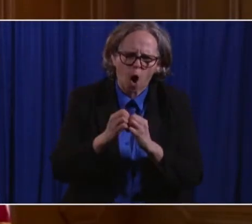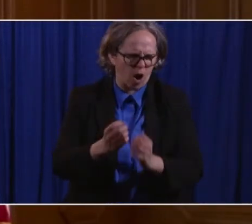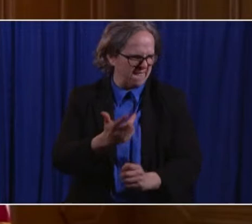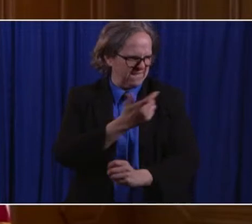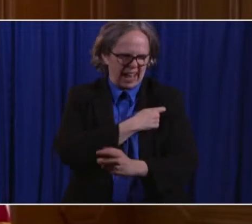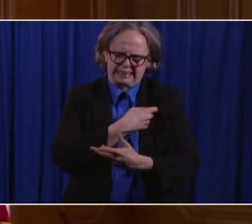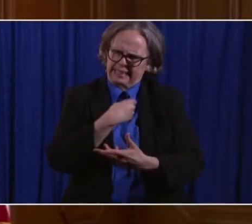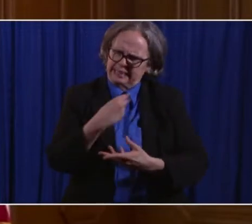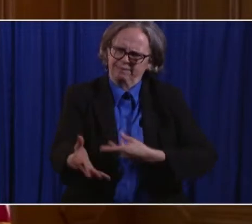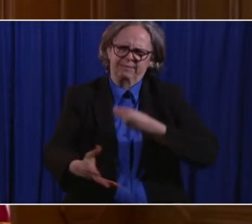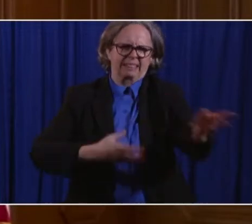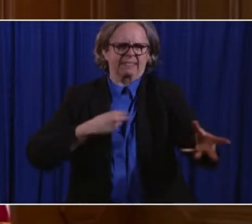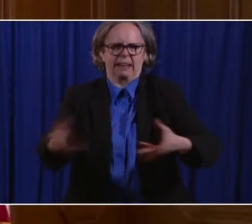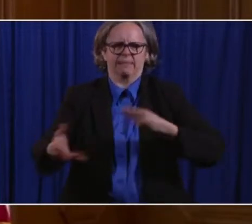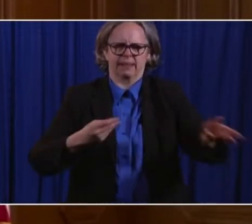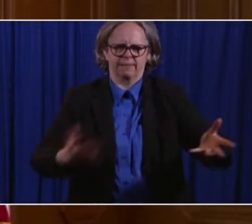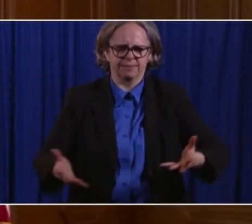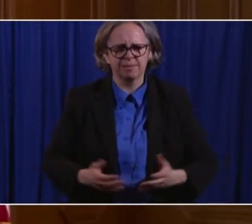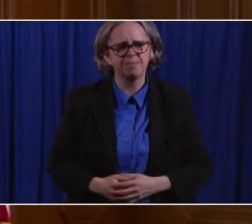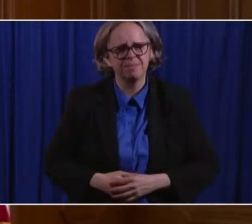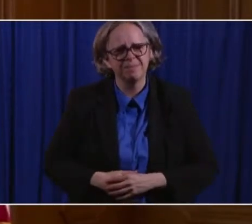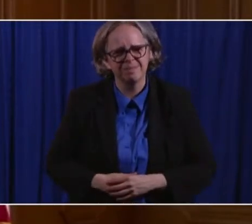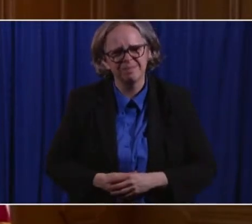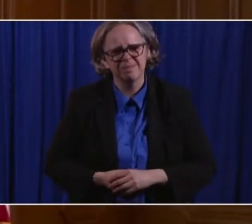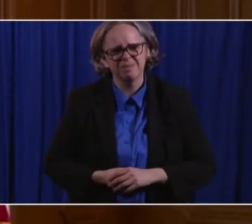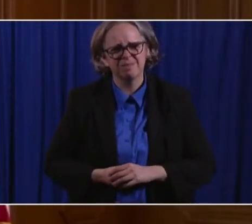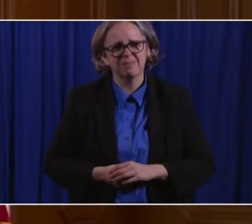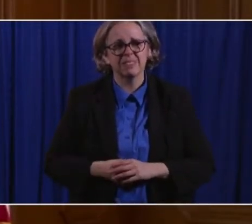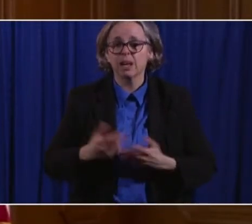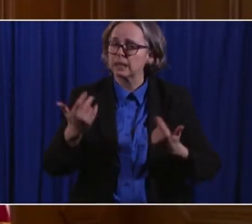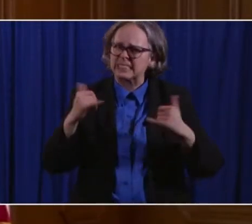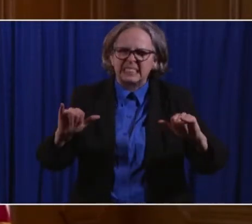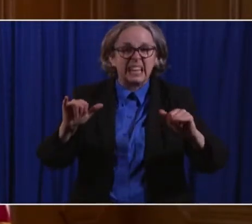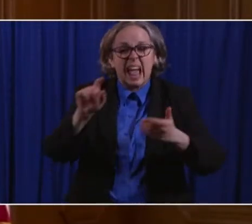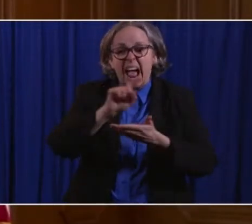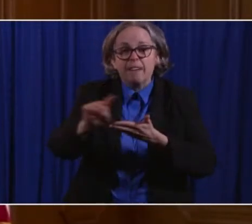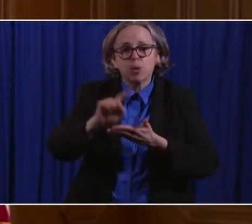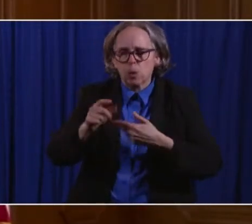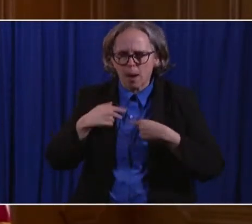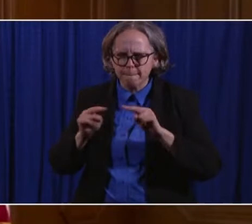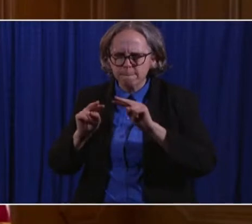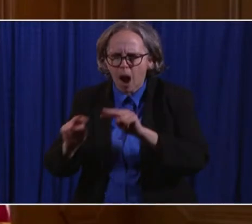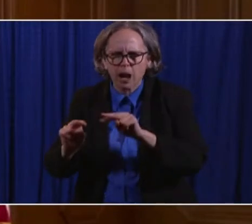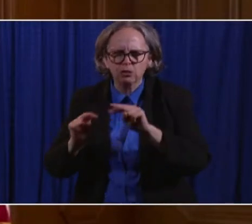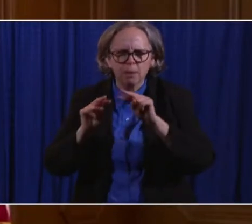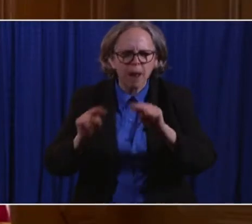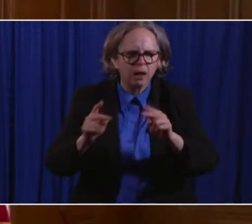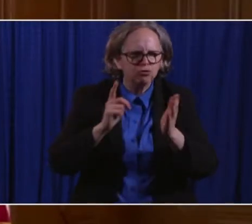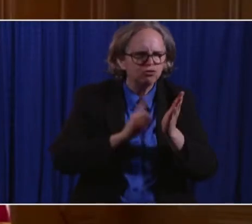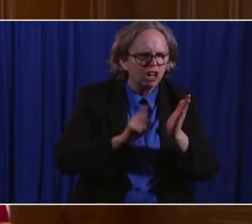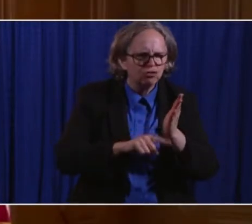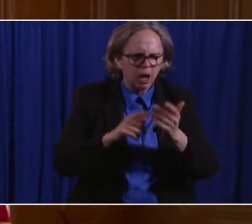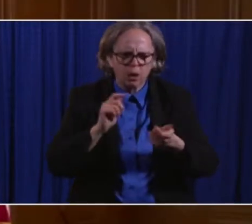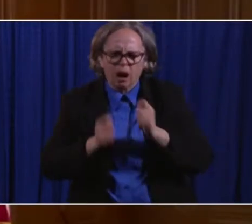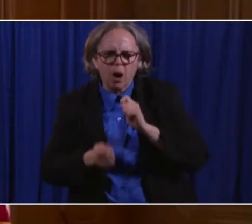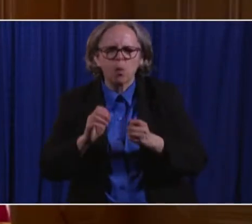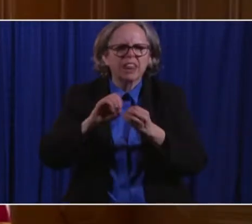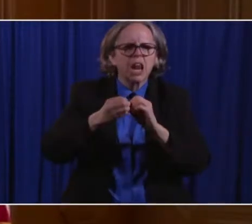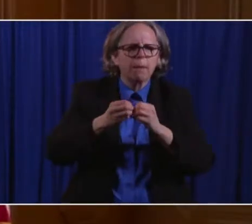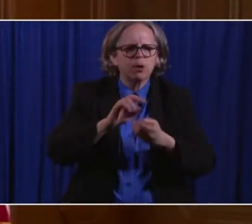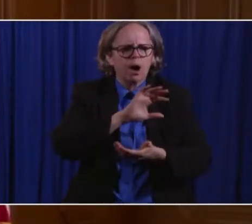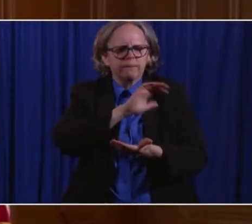to monitor this every week, and we'll continue to make the changes that are needed. Eric, let's go look at